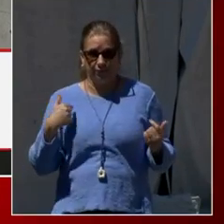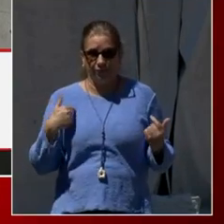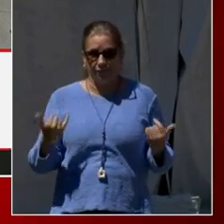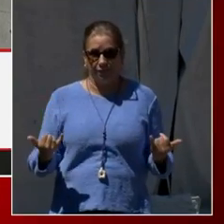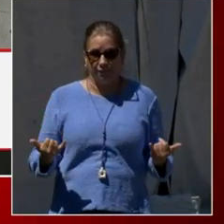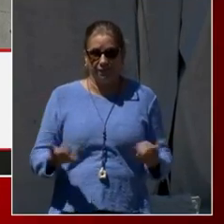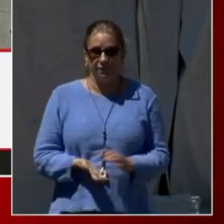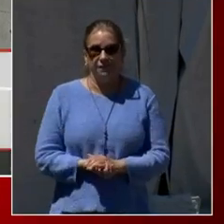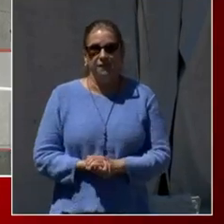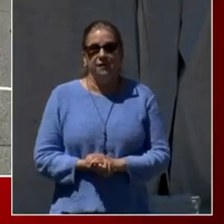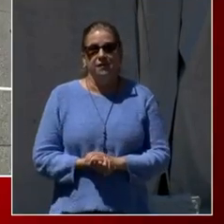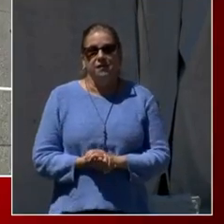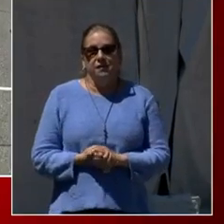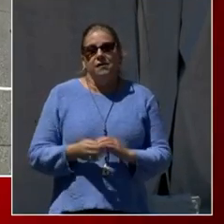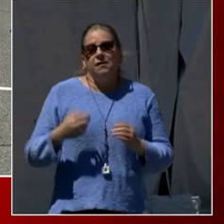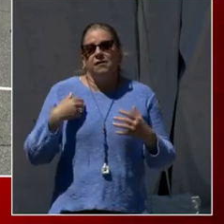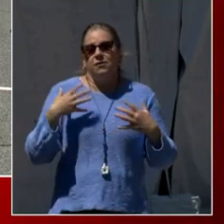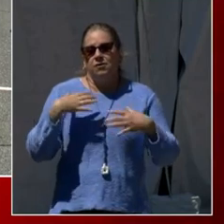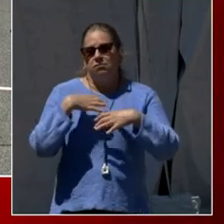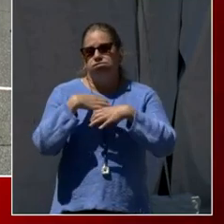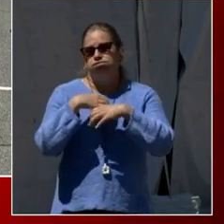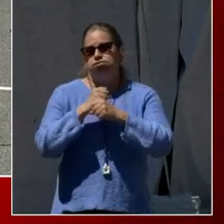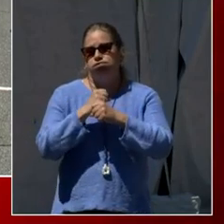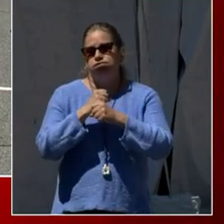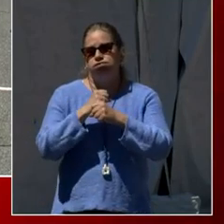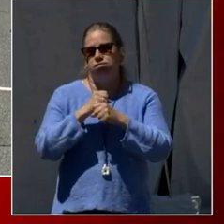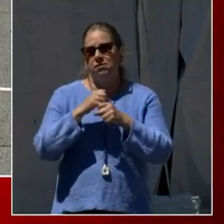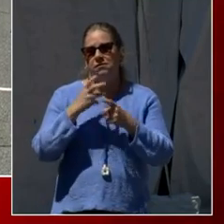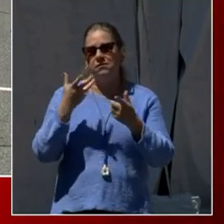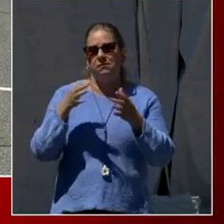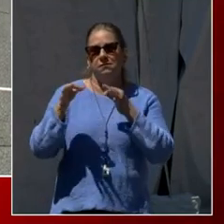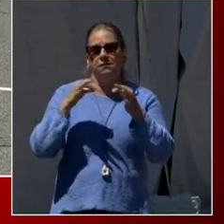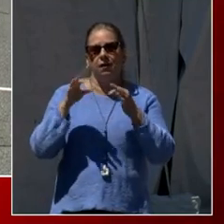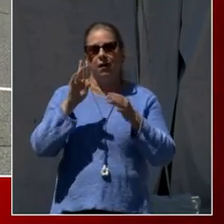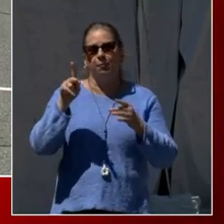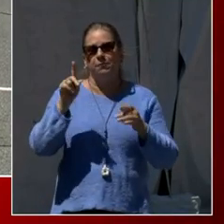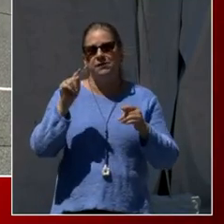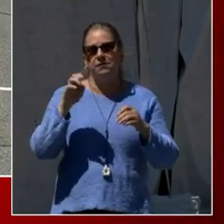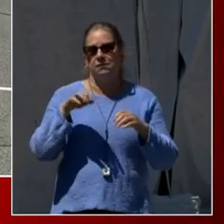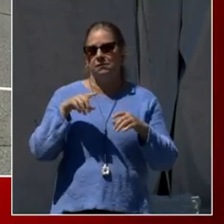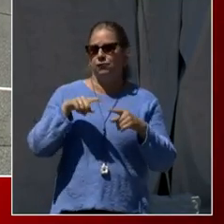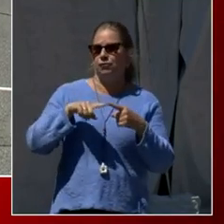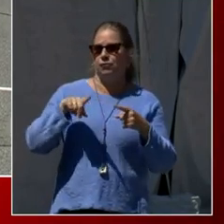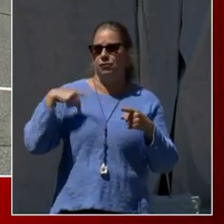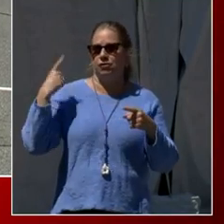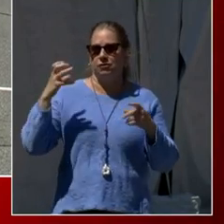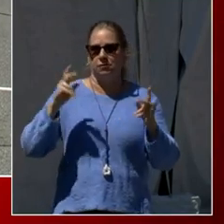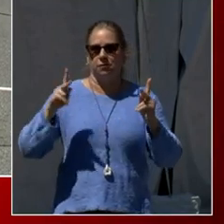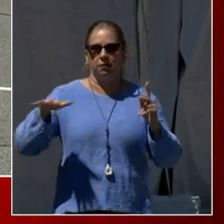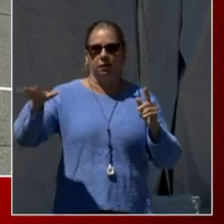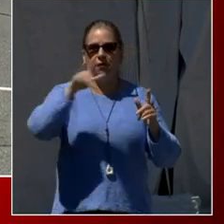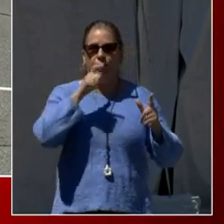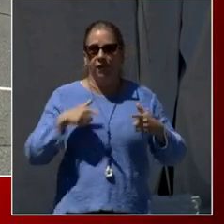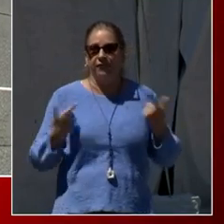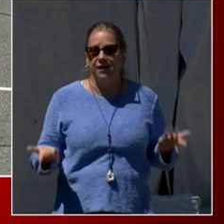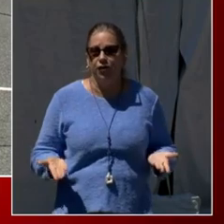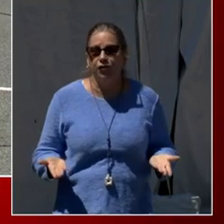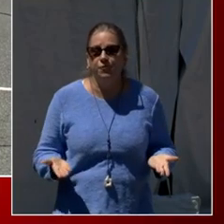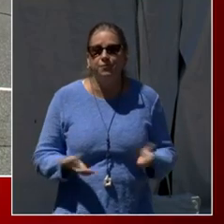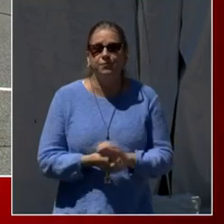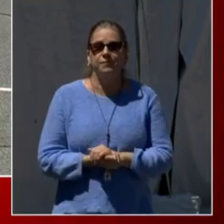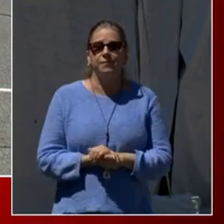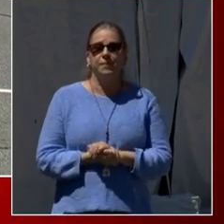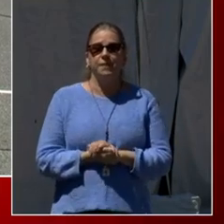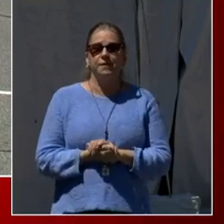provide a briefing to D.C. residents. We planned to be here today to